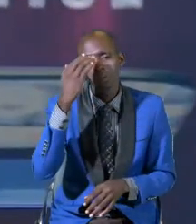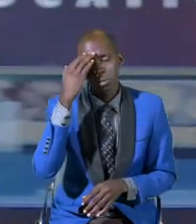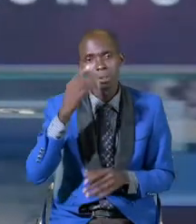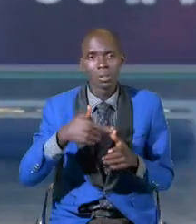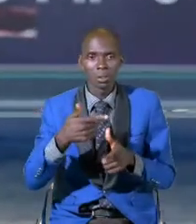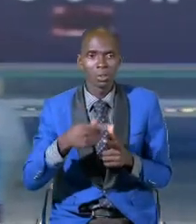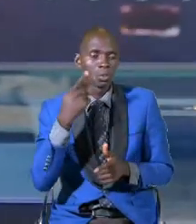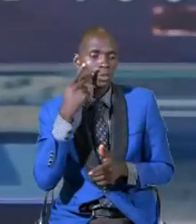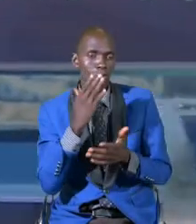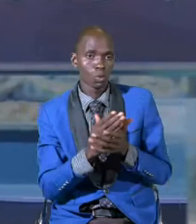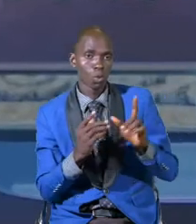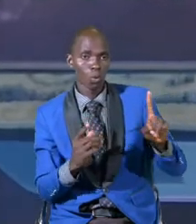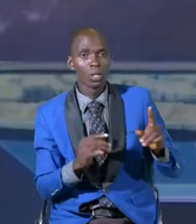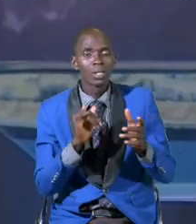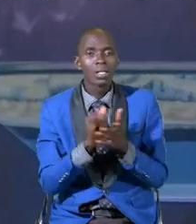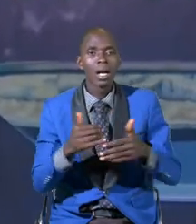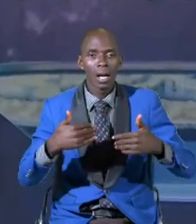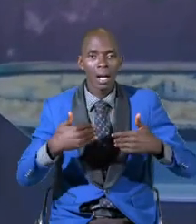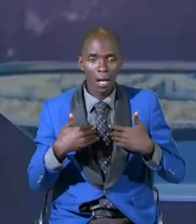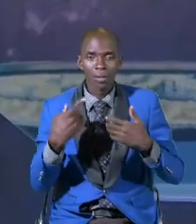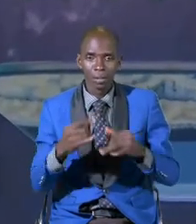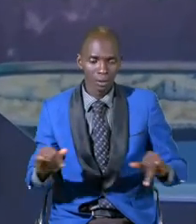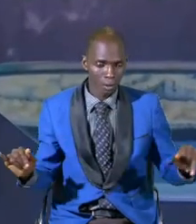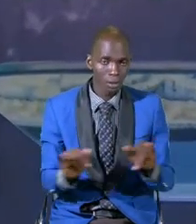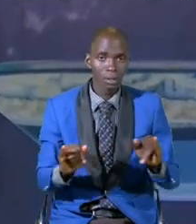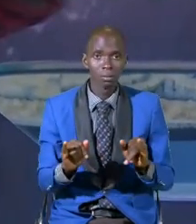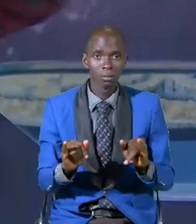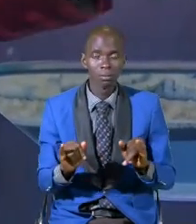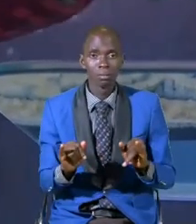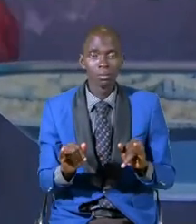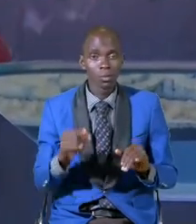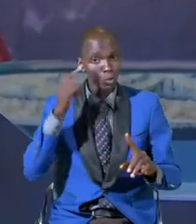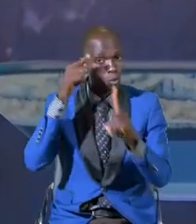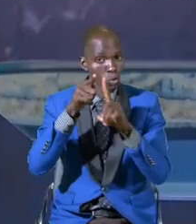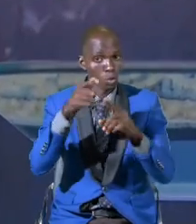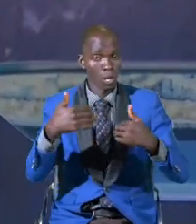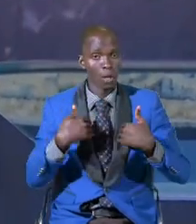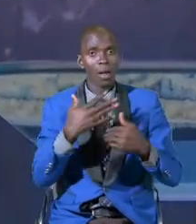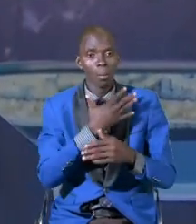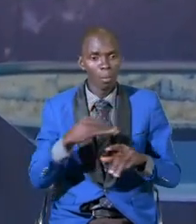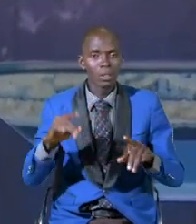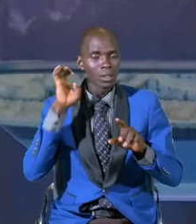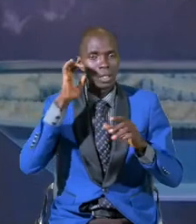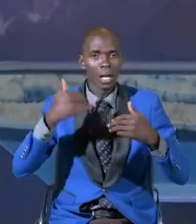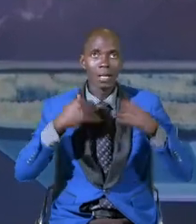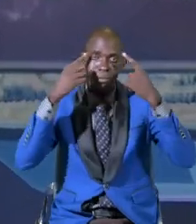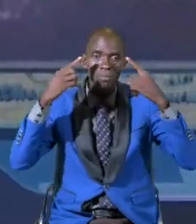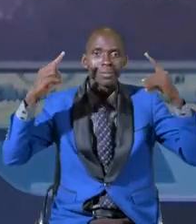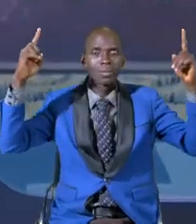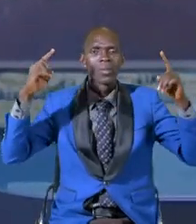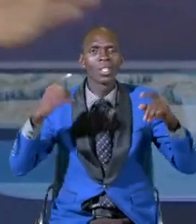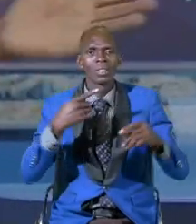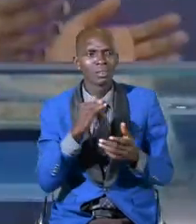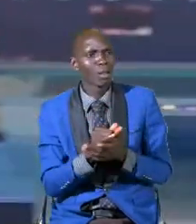who has the same goal you have, and he has achieved in such a time. You say, I cannot. How do you